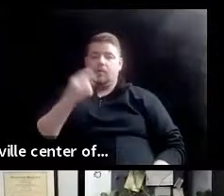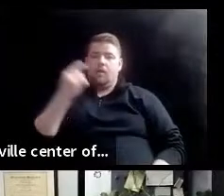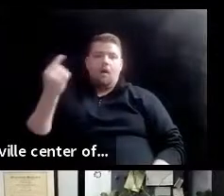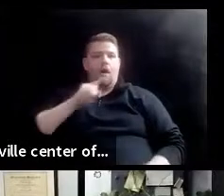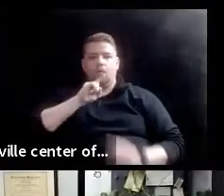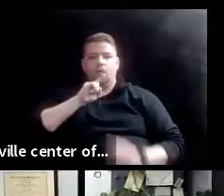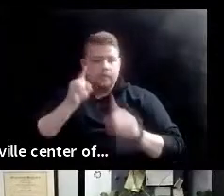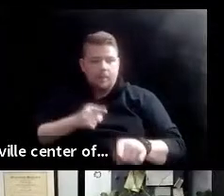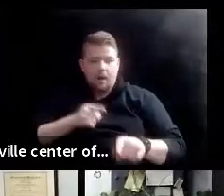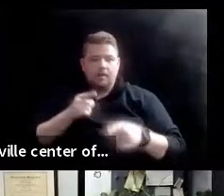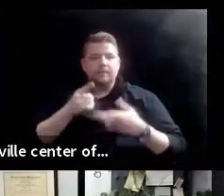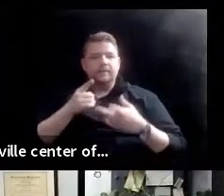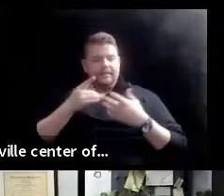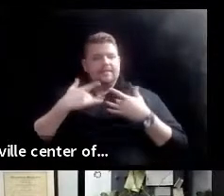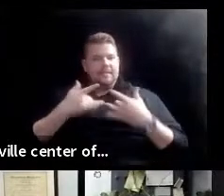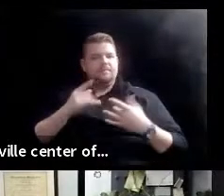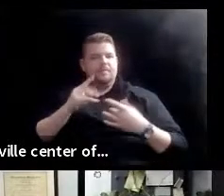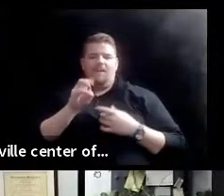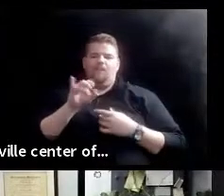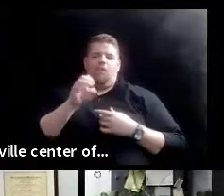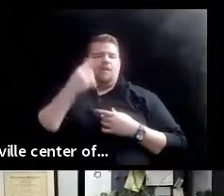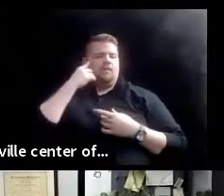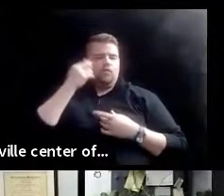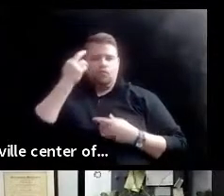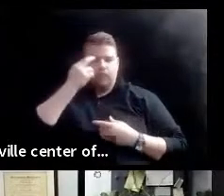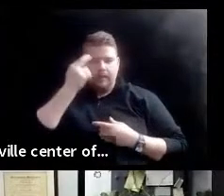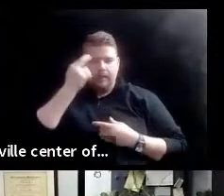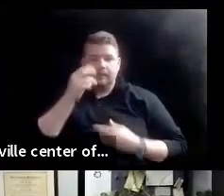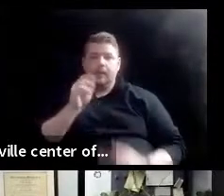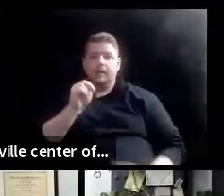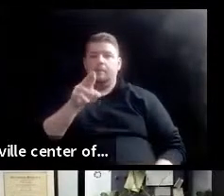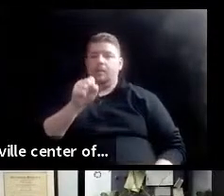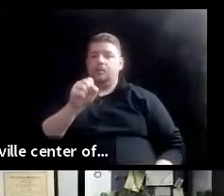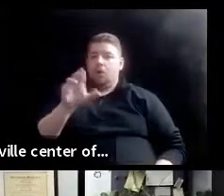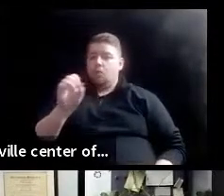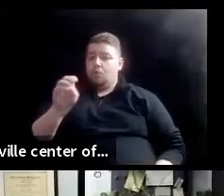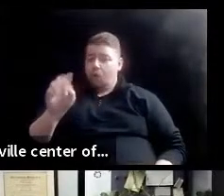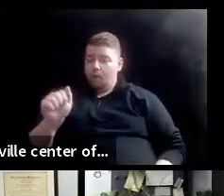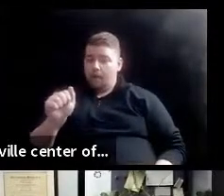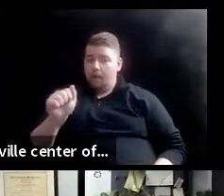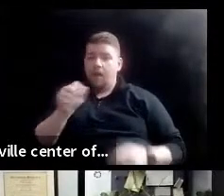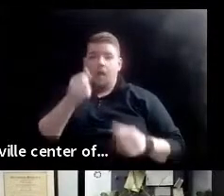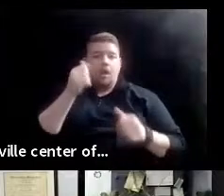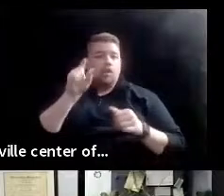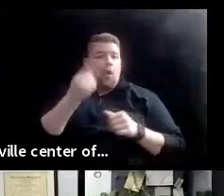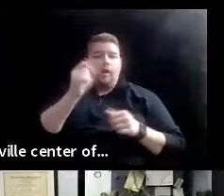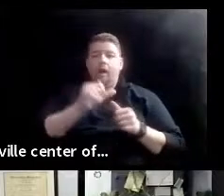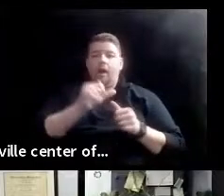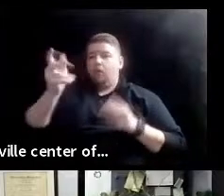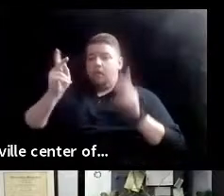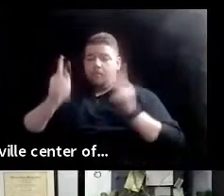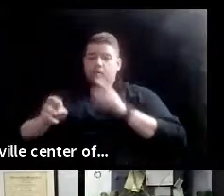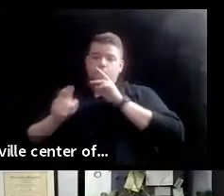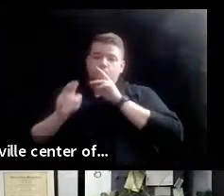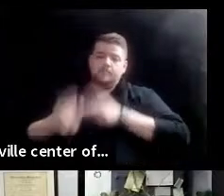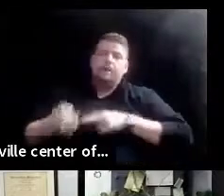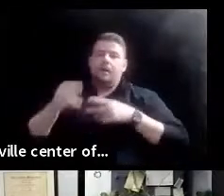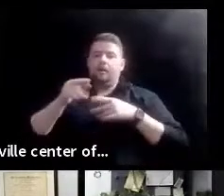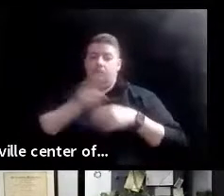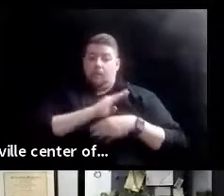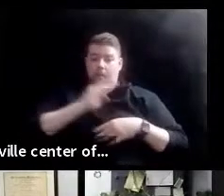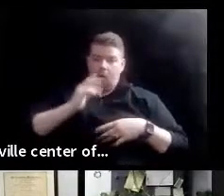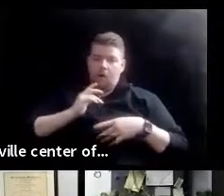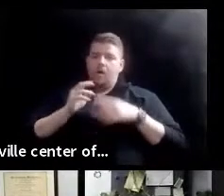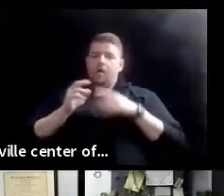is a voice of reason. I also would like to thank Mrs. Roma, who is the only other member of the board that responds to my various emails